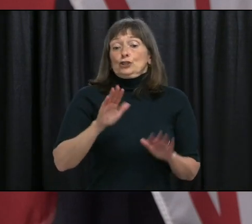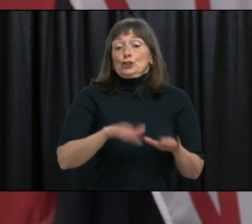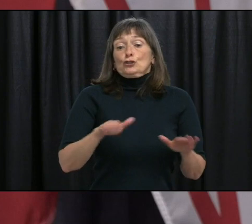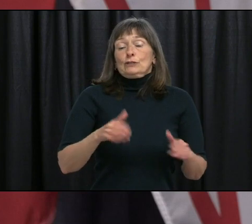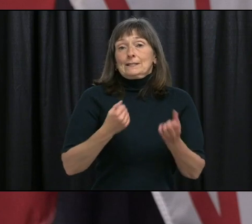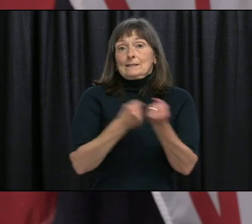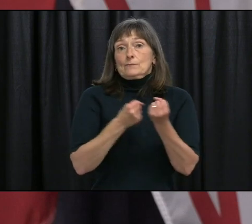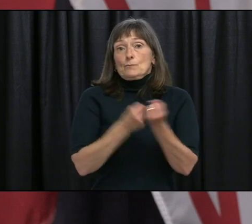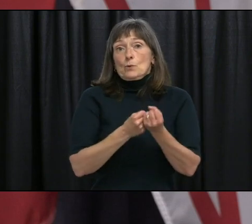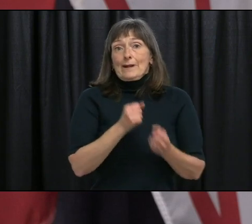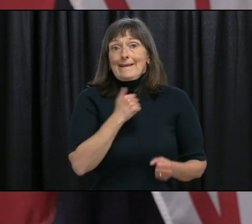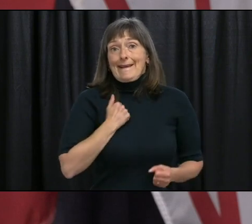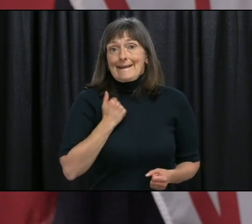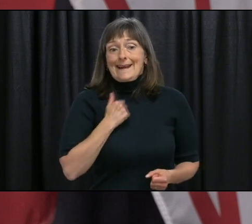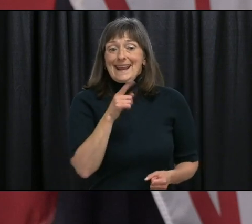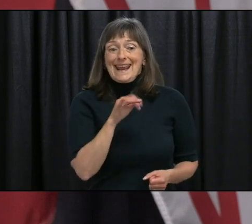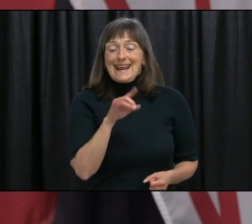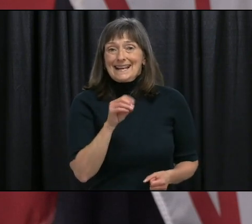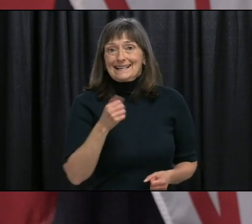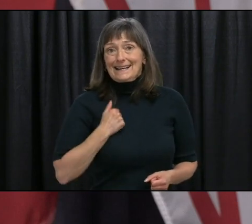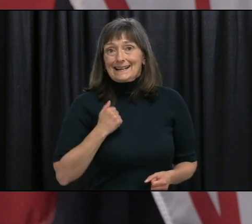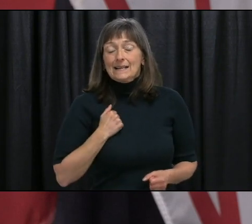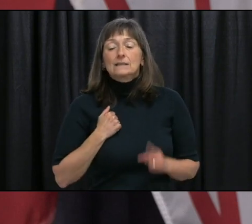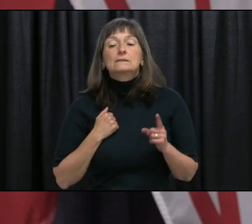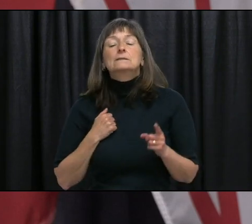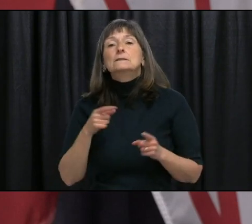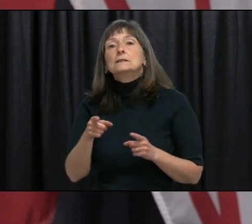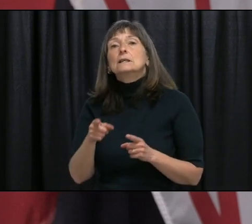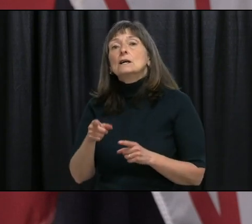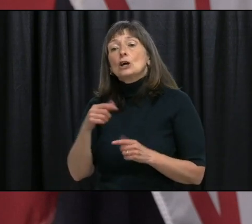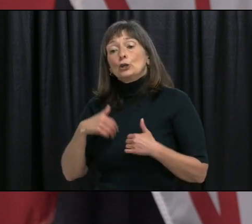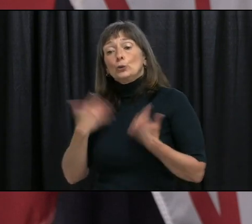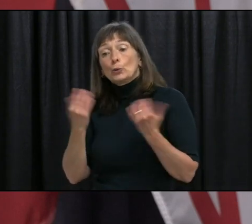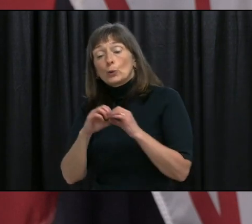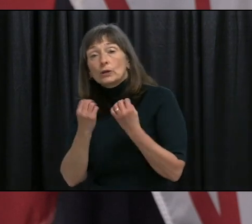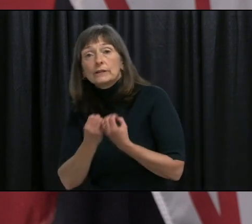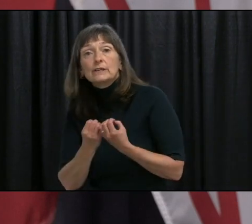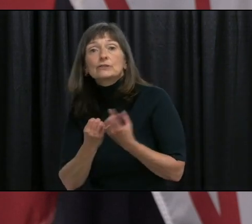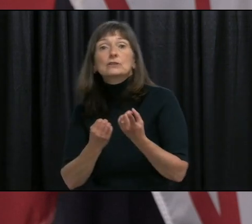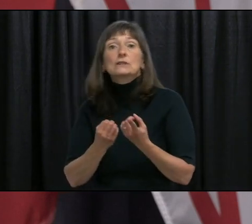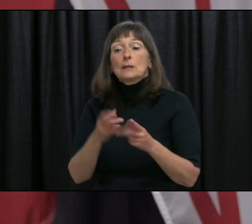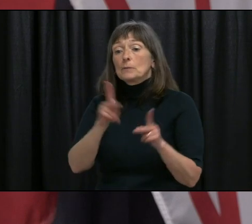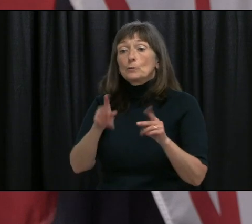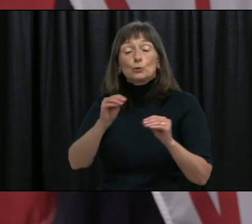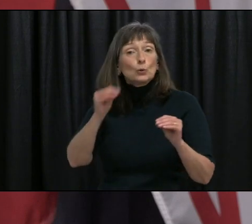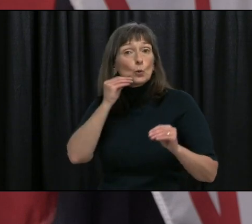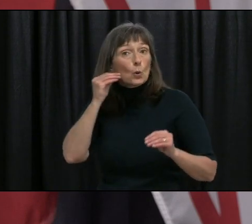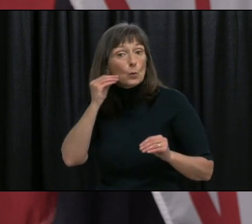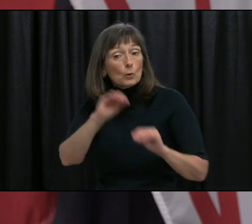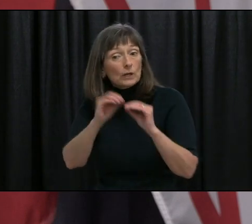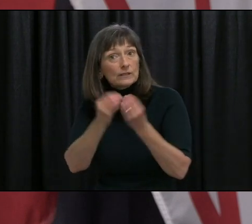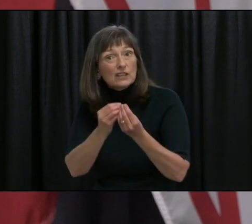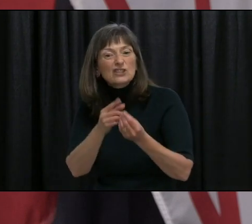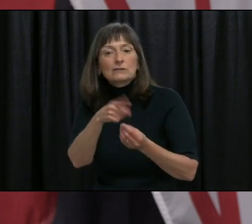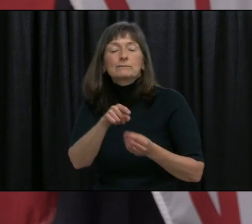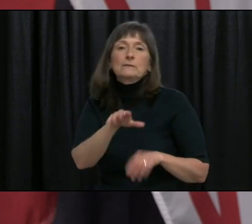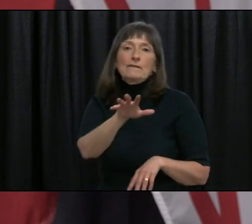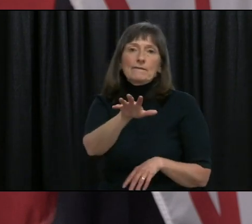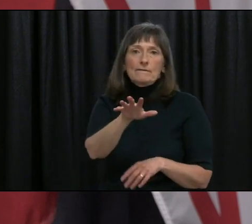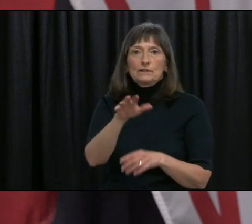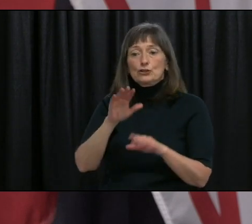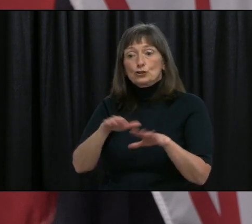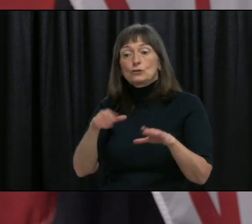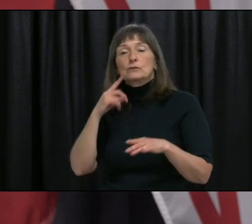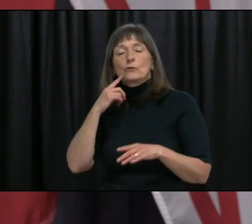receive some $500,000 from this program. Also, youth organizations in Newfoundland and Labrador will receive $500,000.